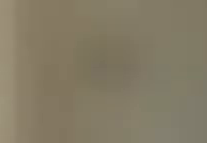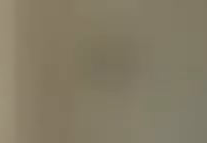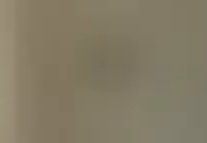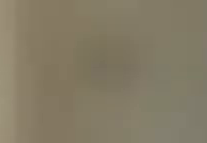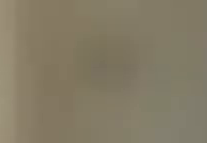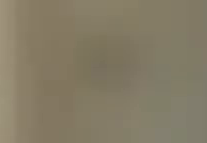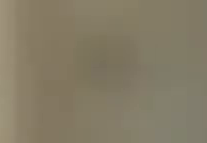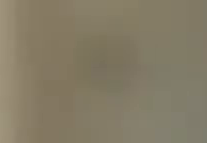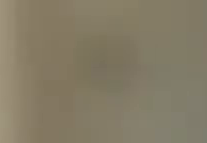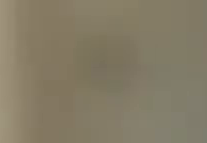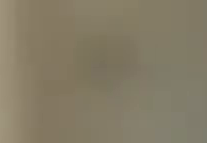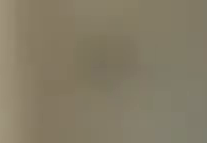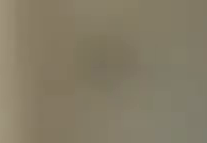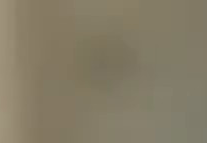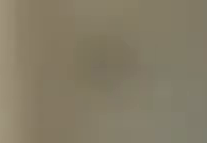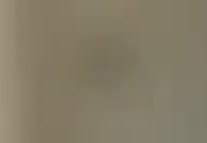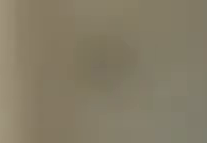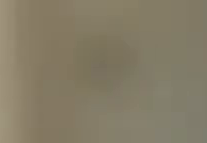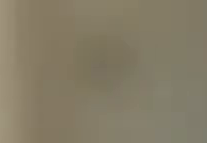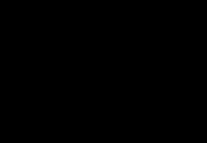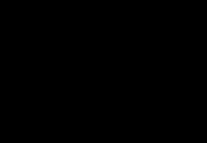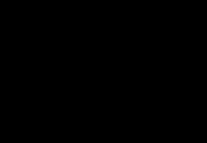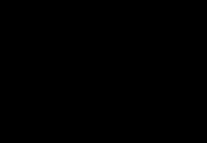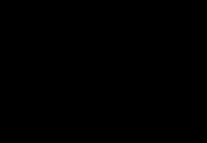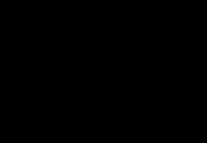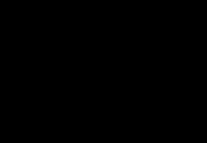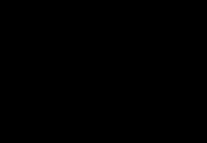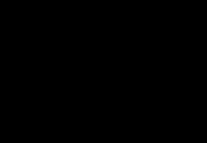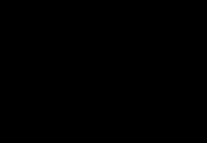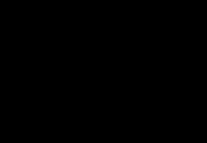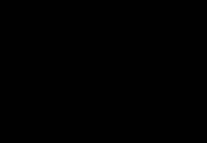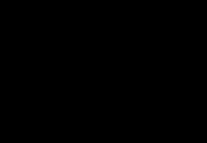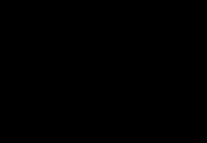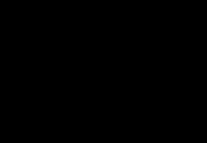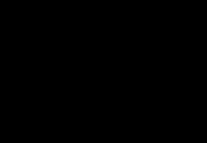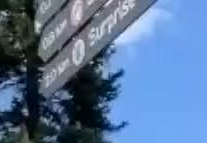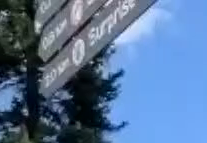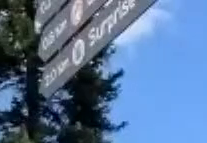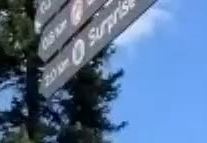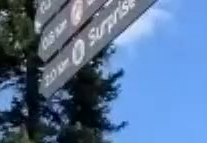Thank you and good night. Good to see you, Winnie Knowles.